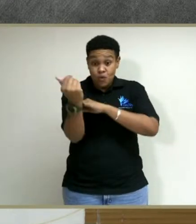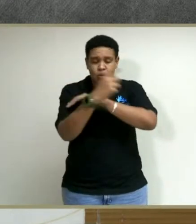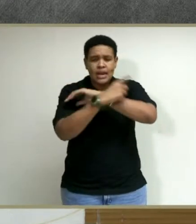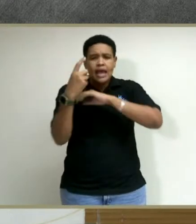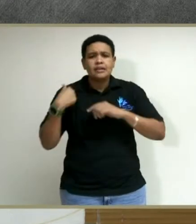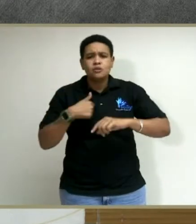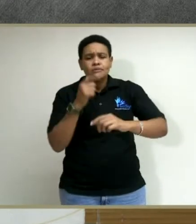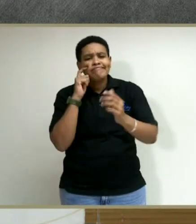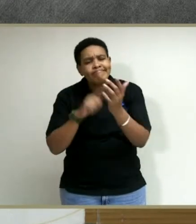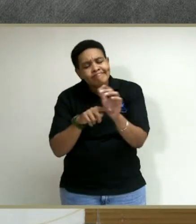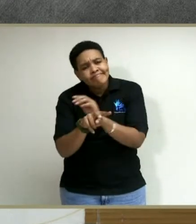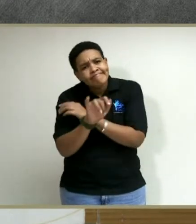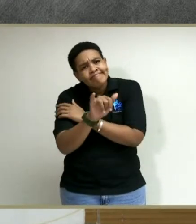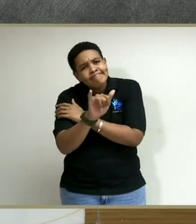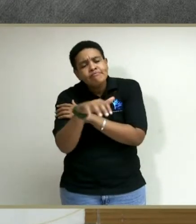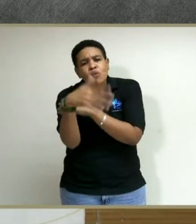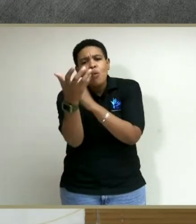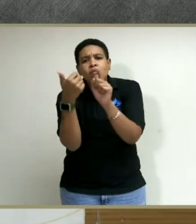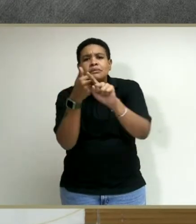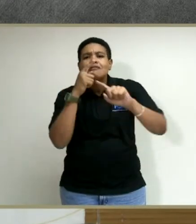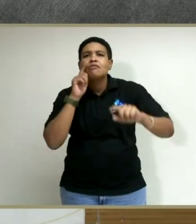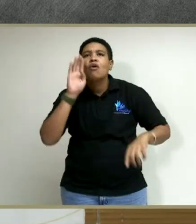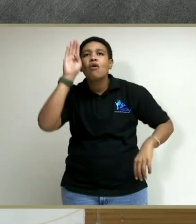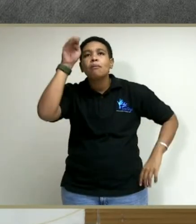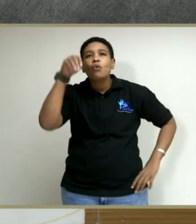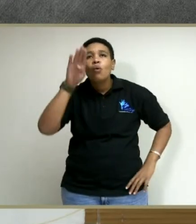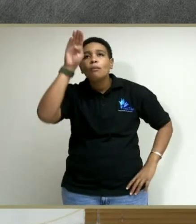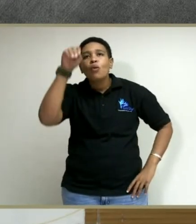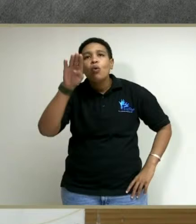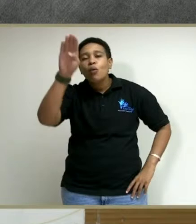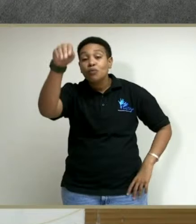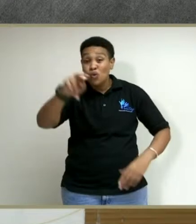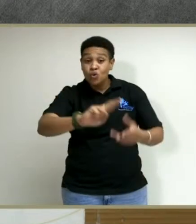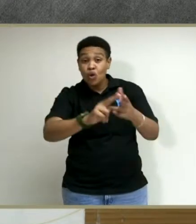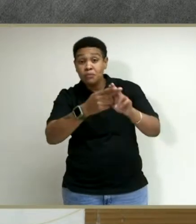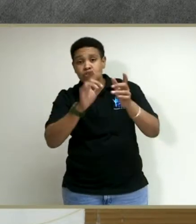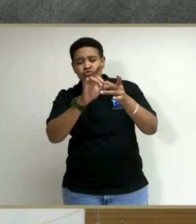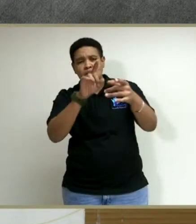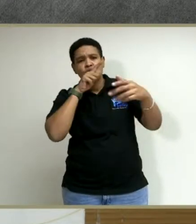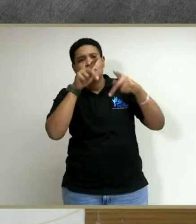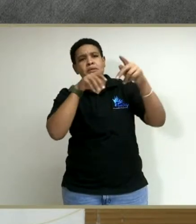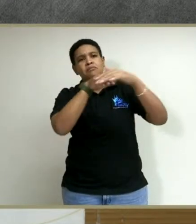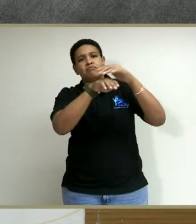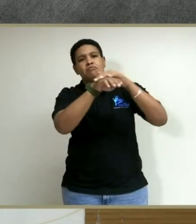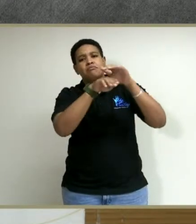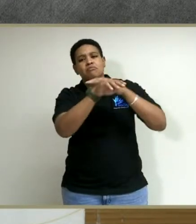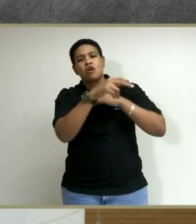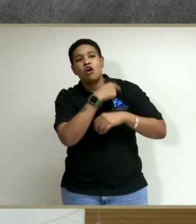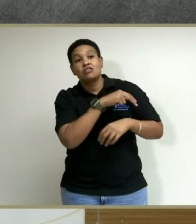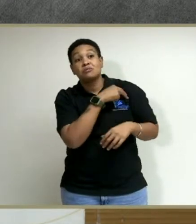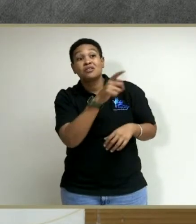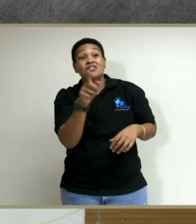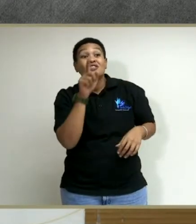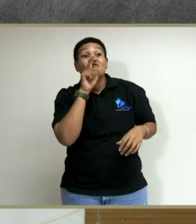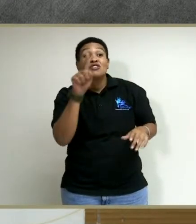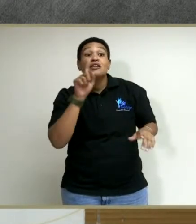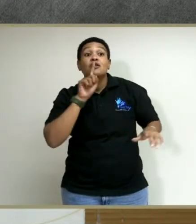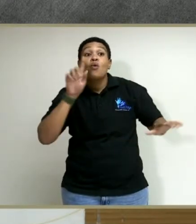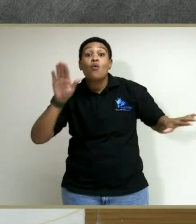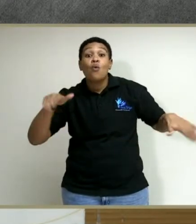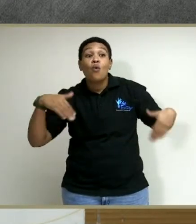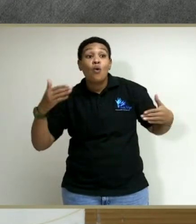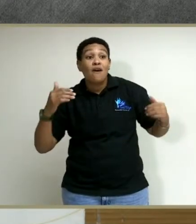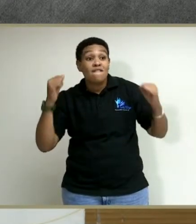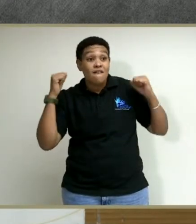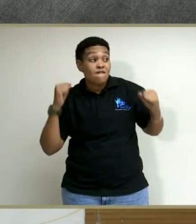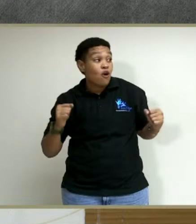have noted that there have been up and down figures in terms of the admissions. That reaffirms that there